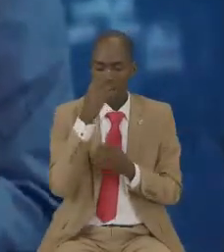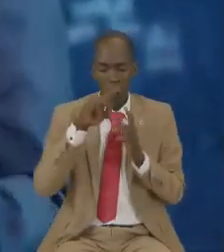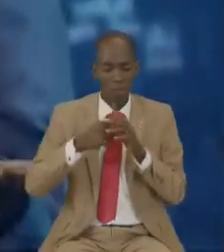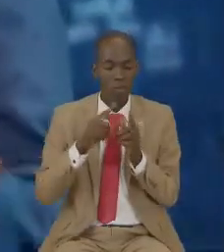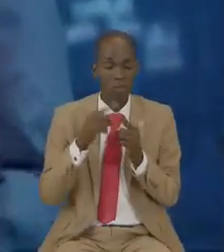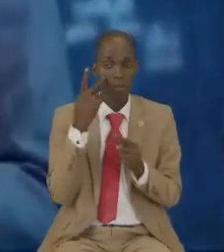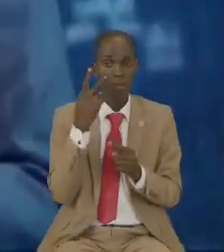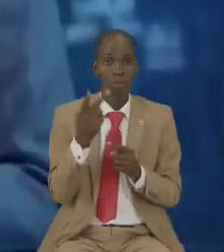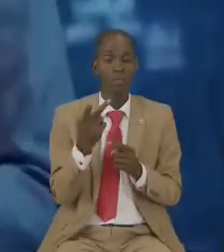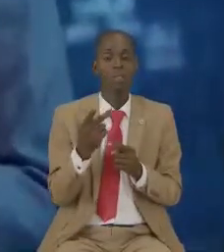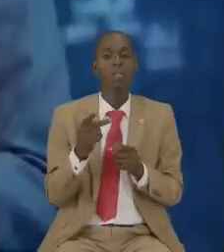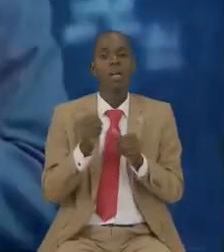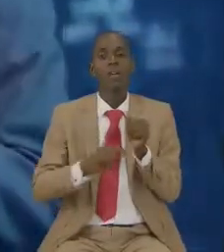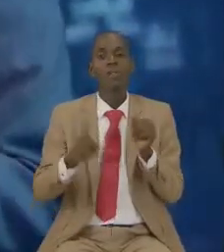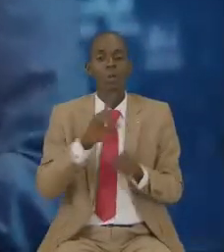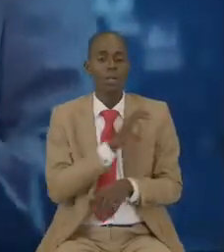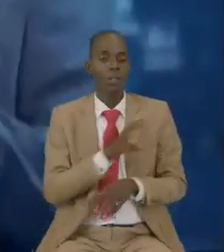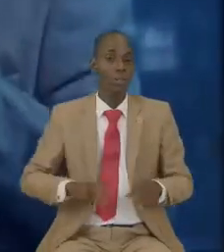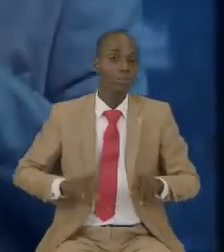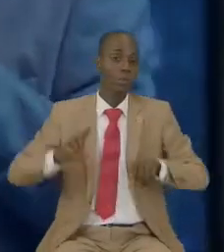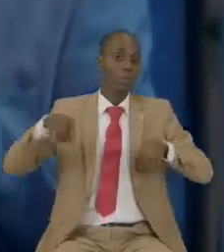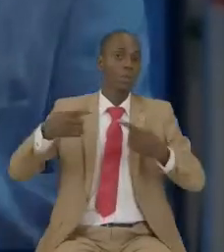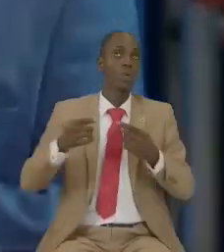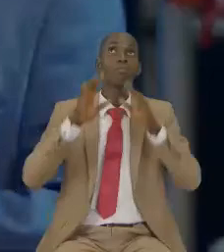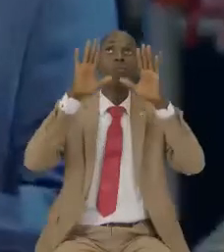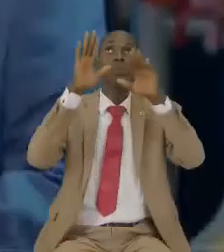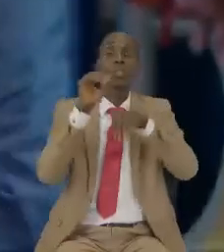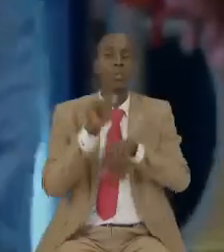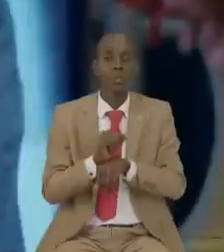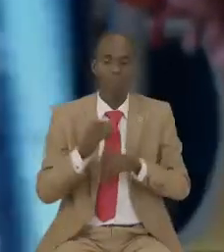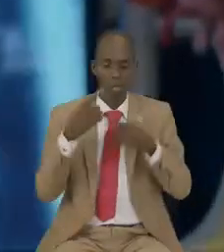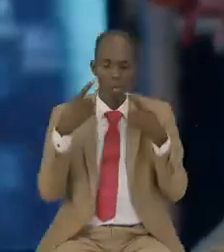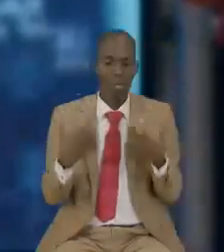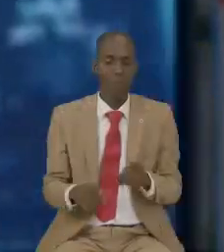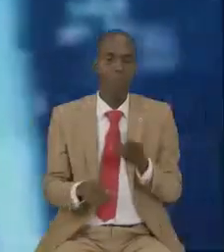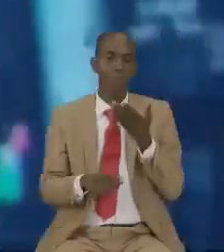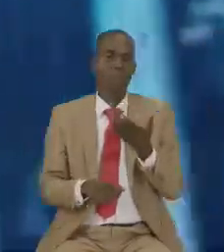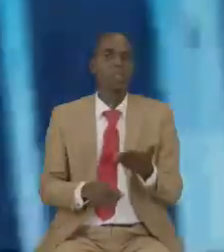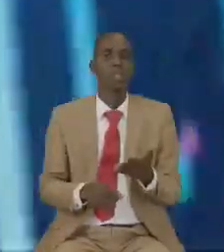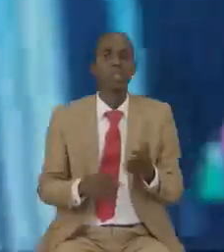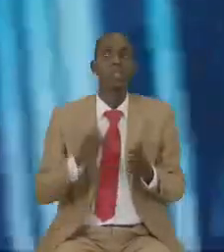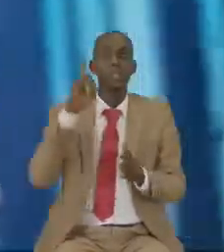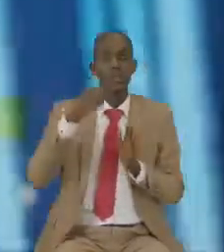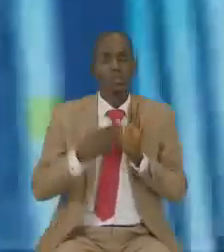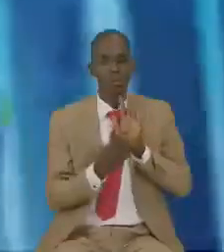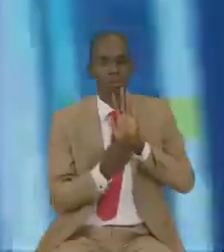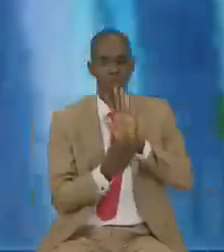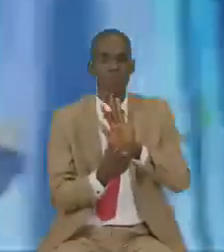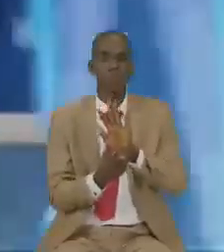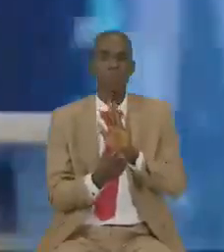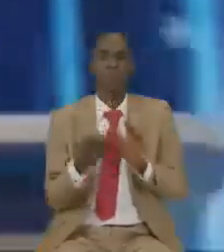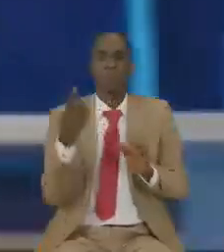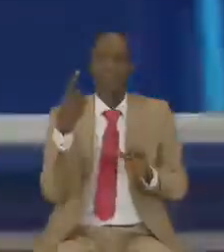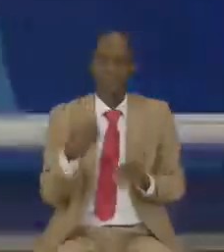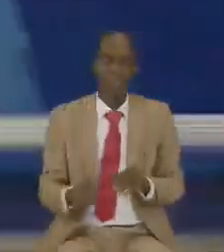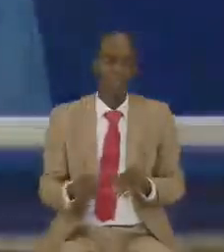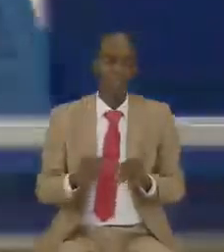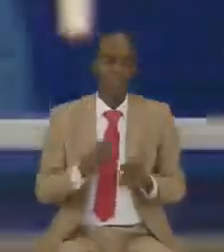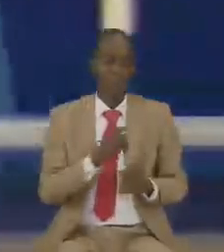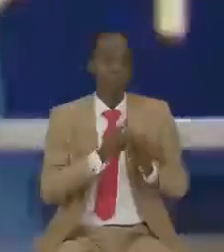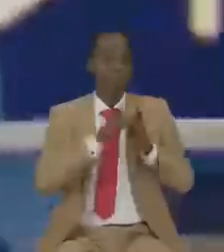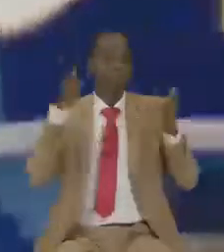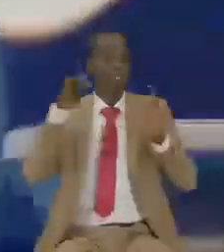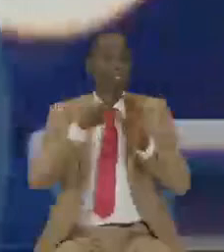saw. Everywhere he went, miracles took place. He demonstrated the majesty and